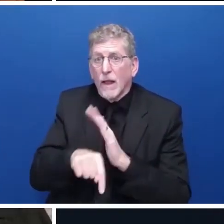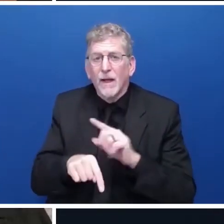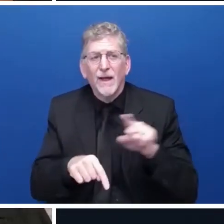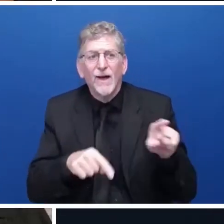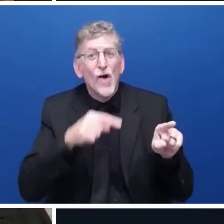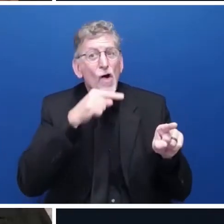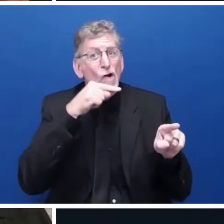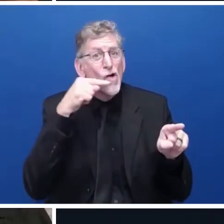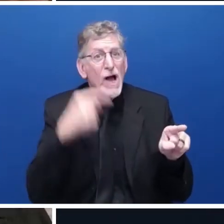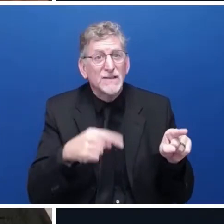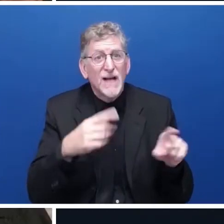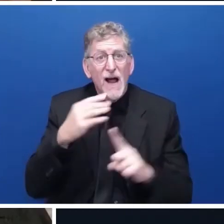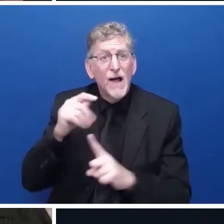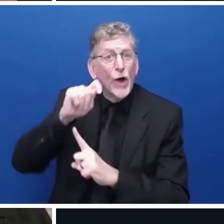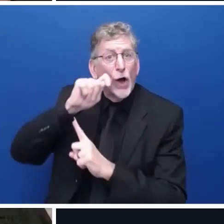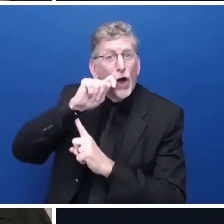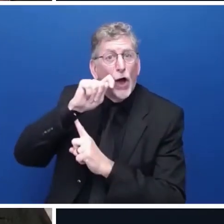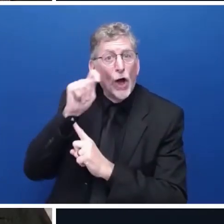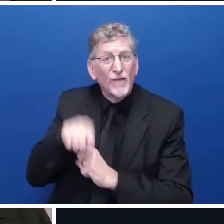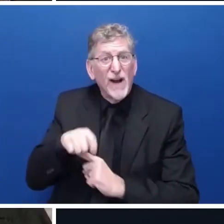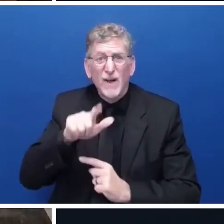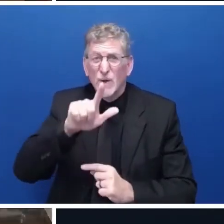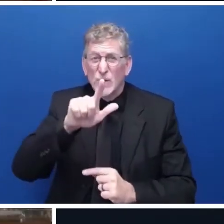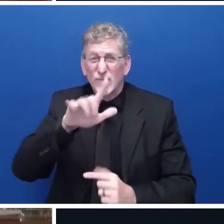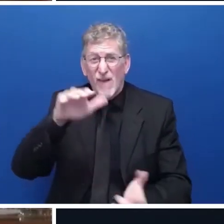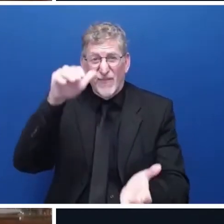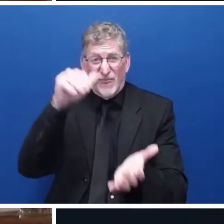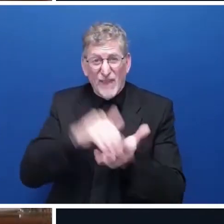soldiers are dying each and every month. Think of that,